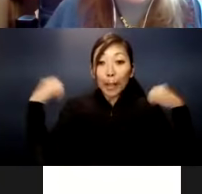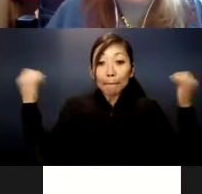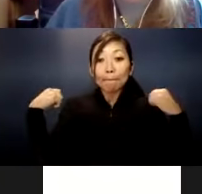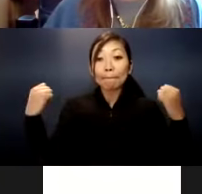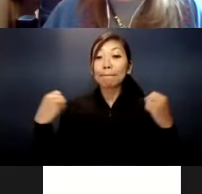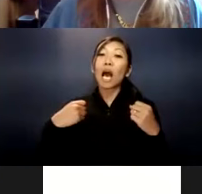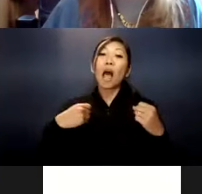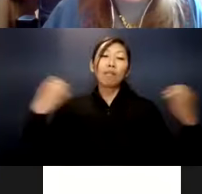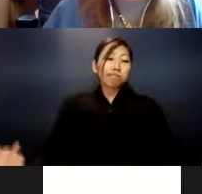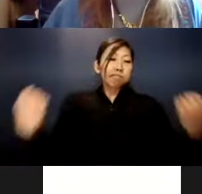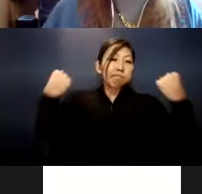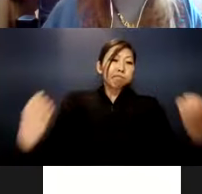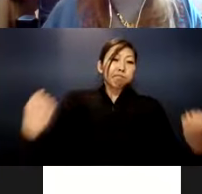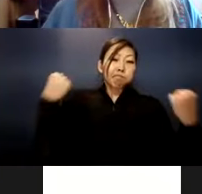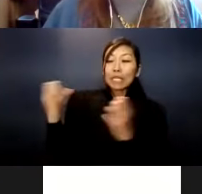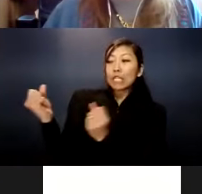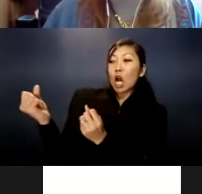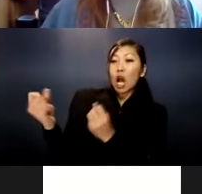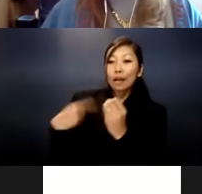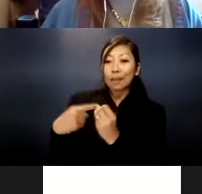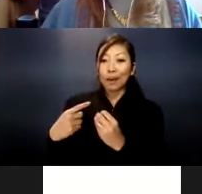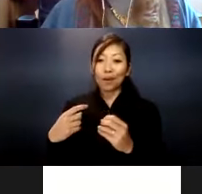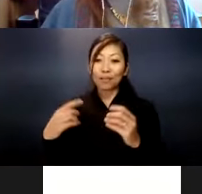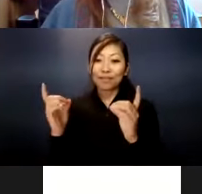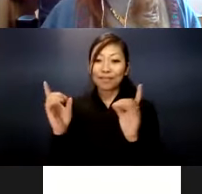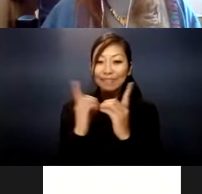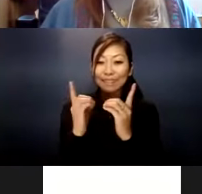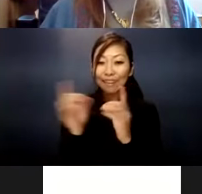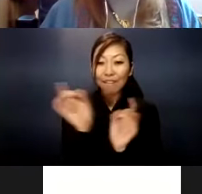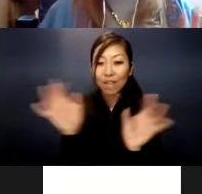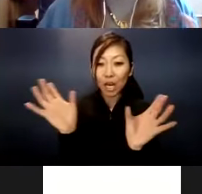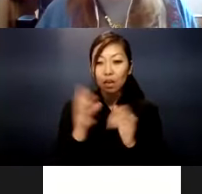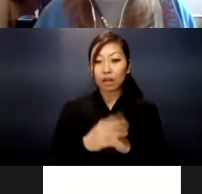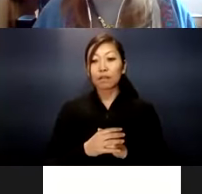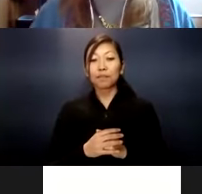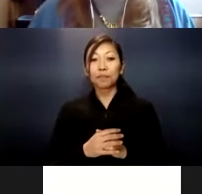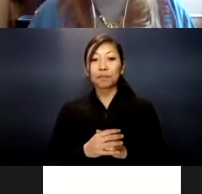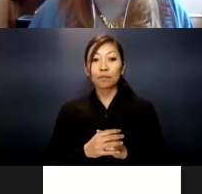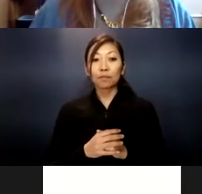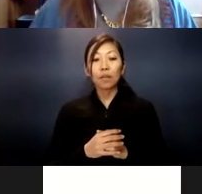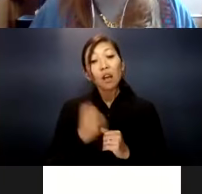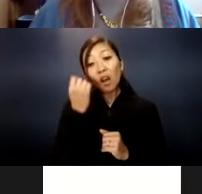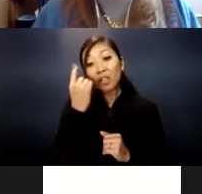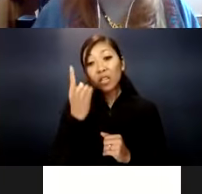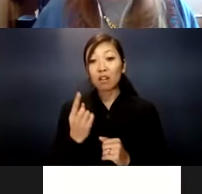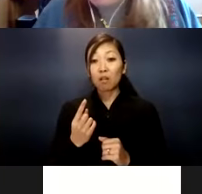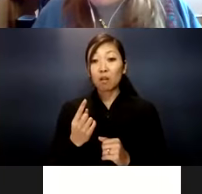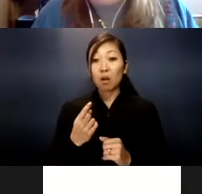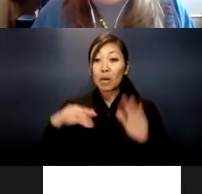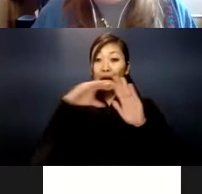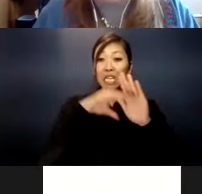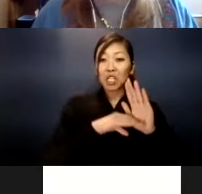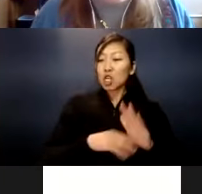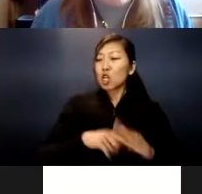special. And it all doesn't have to be focused on behaviors to avoid, things that you